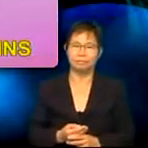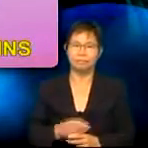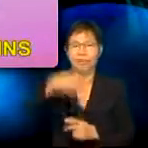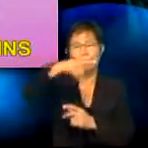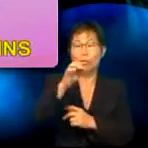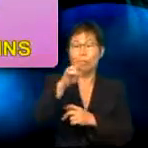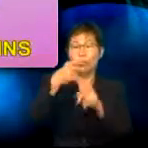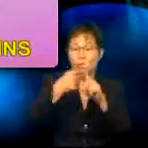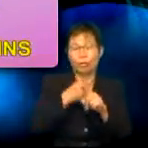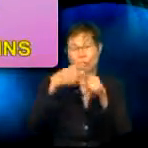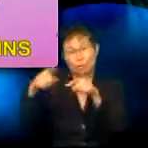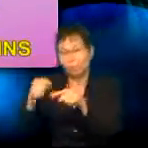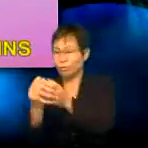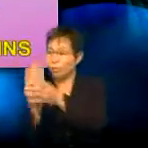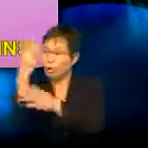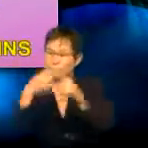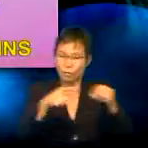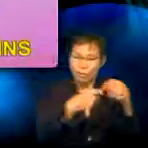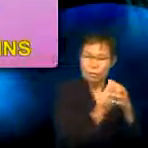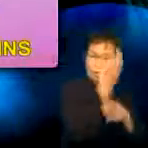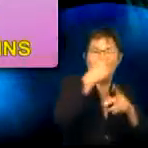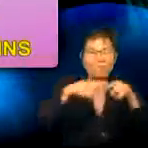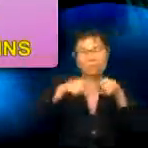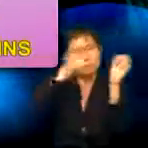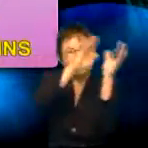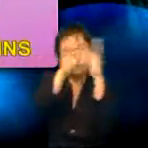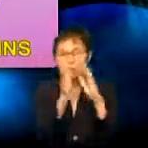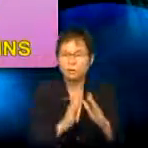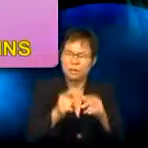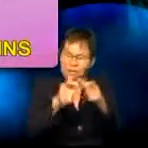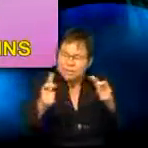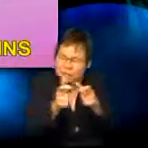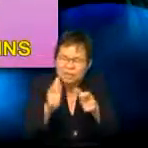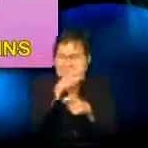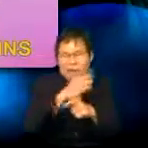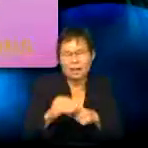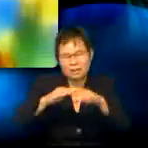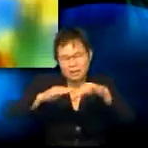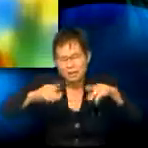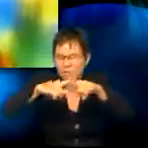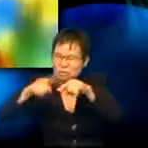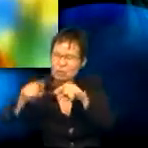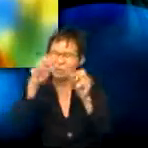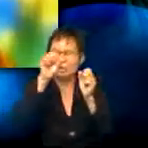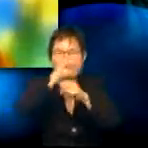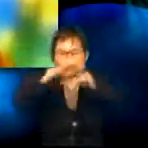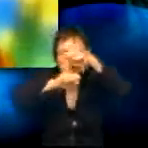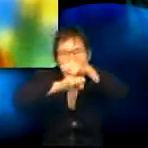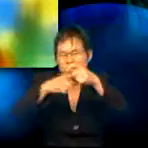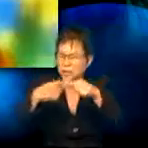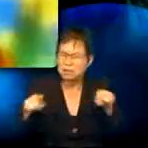Pollen from different plants can be of different shapes, sizes, and surface structure.